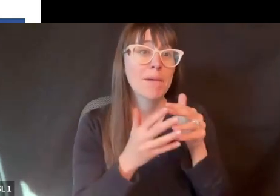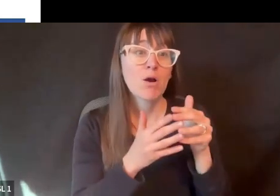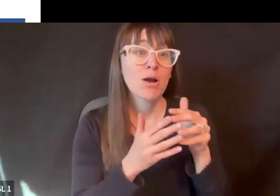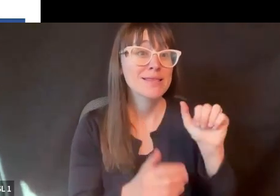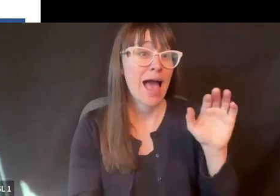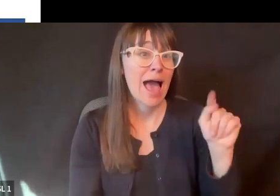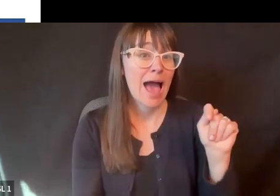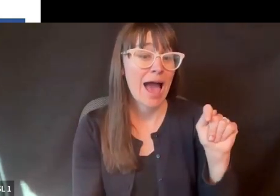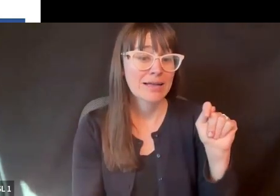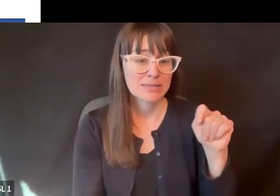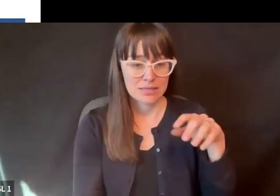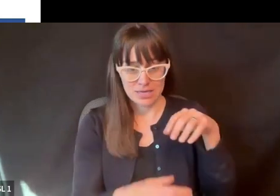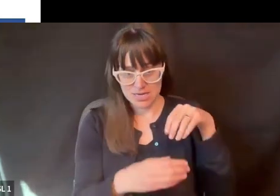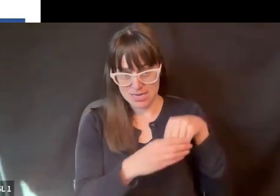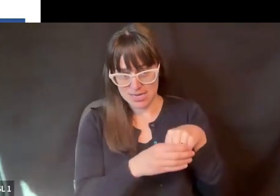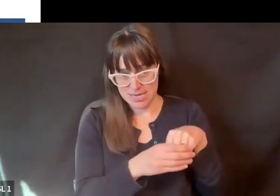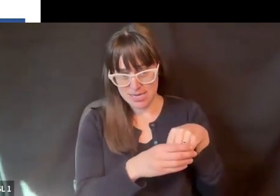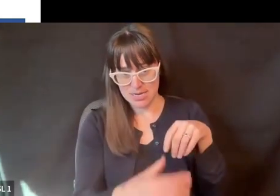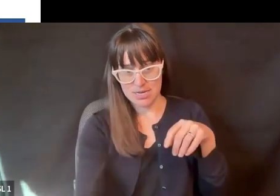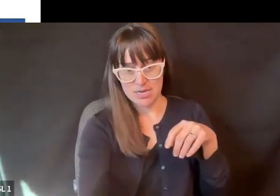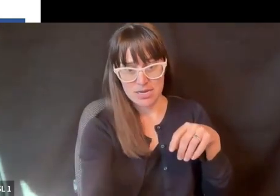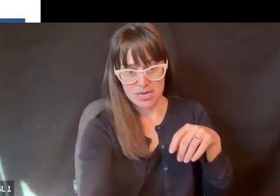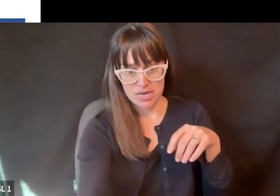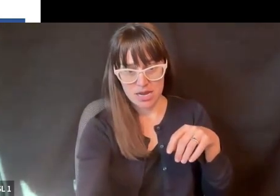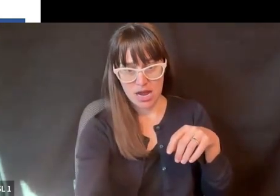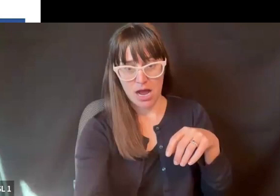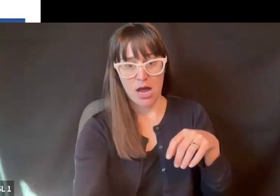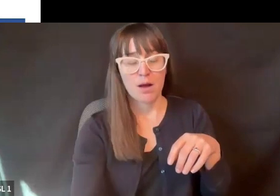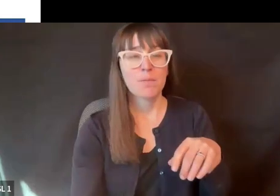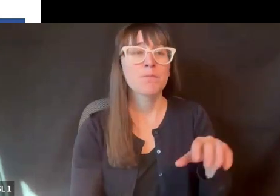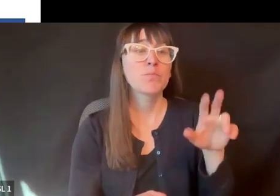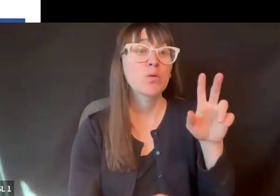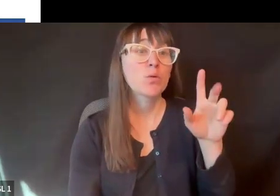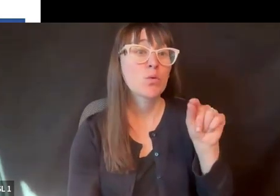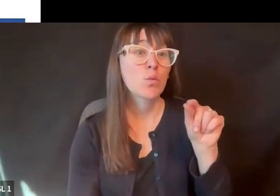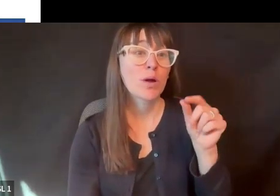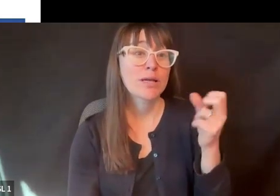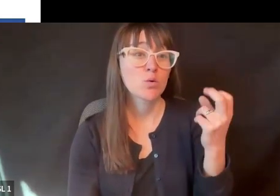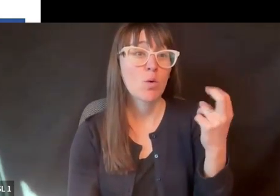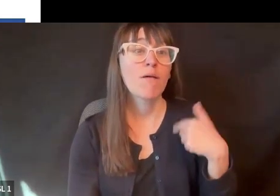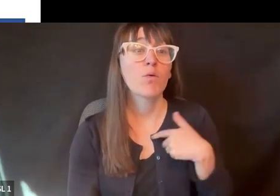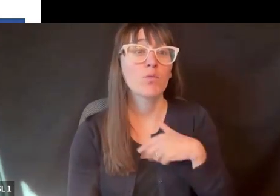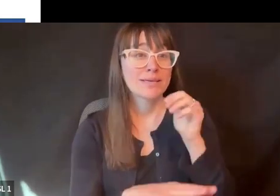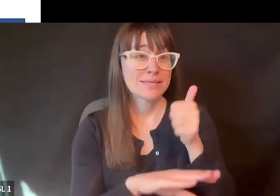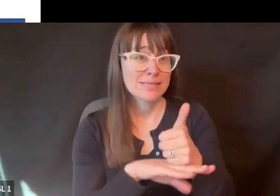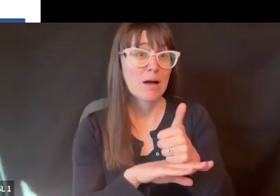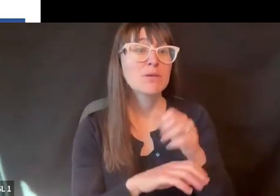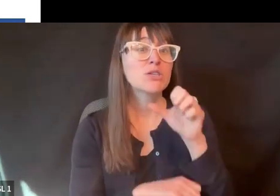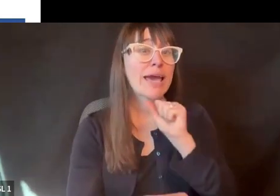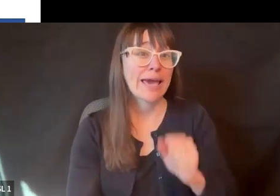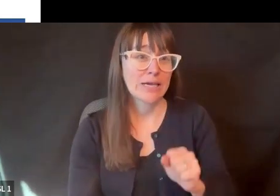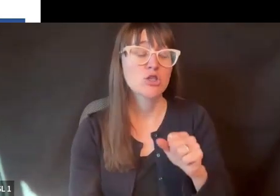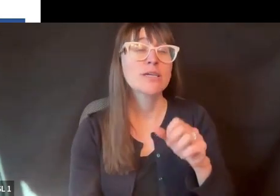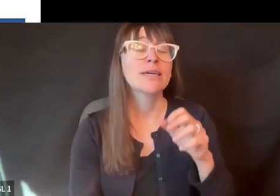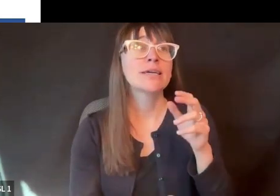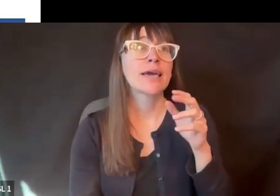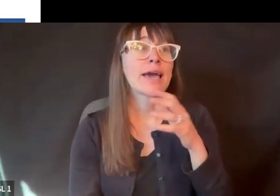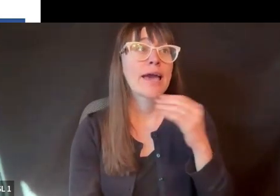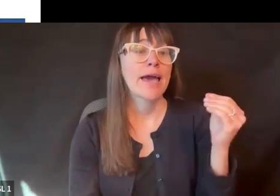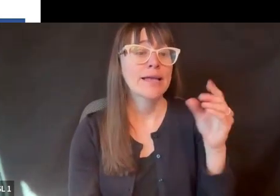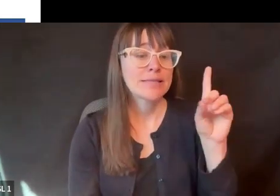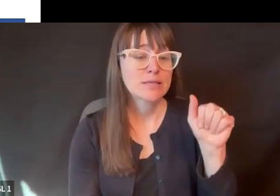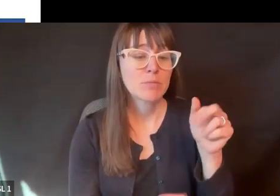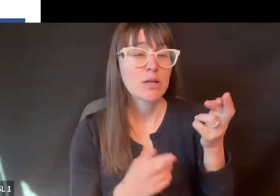In 2012, we actually had the establishment of California's Aging and Disability Resource Connection